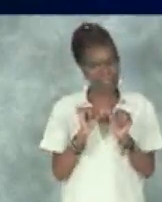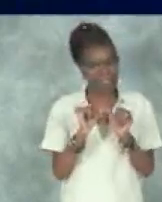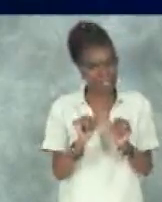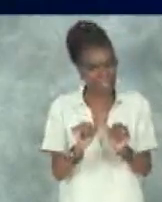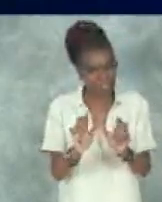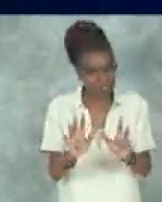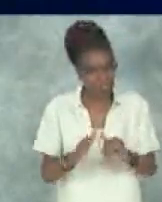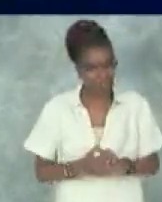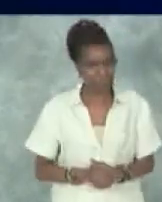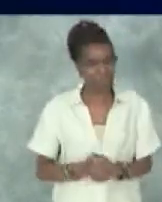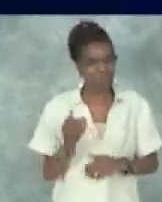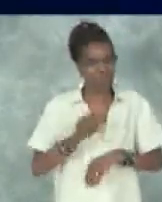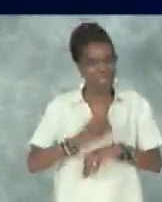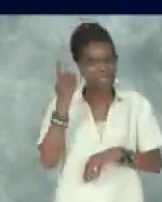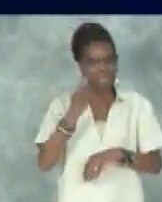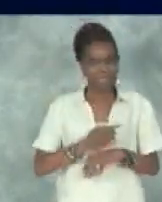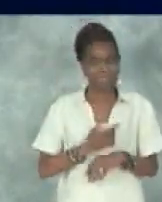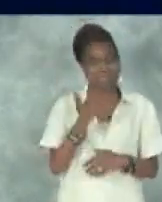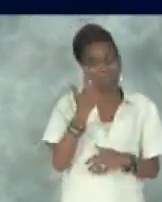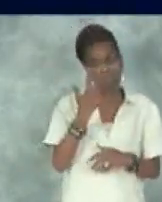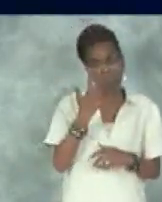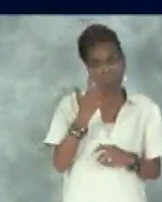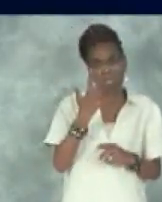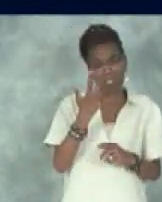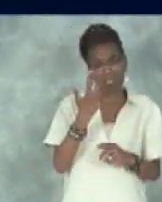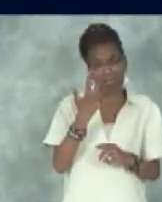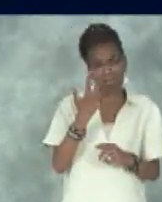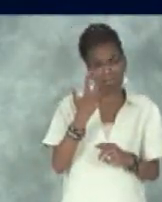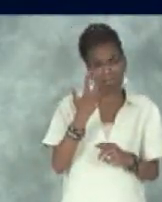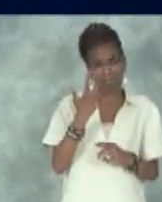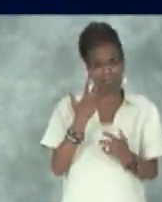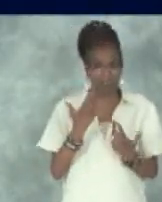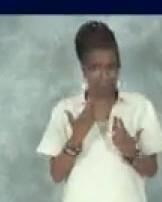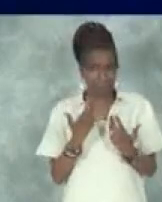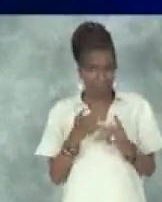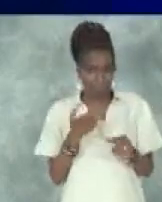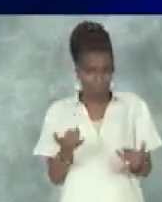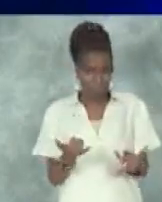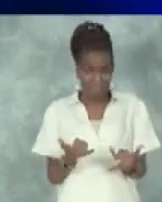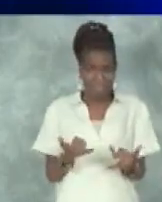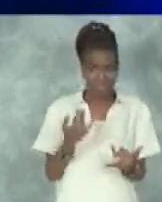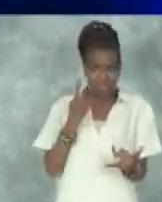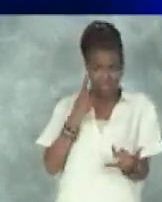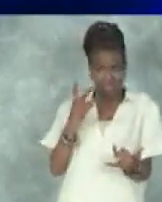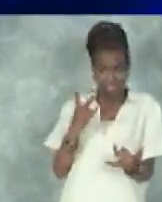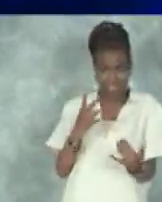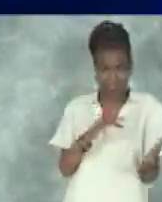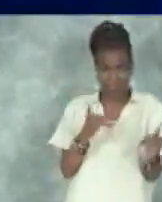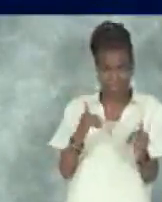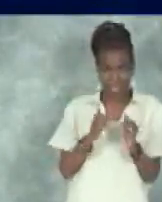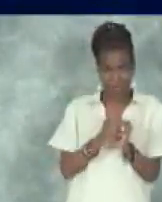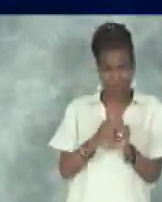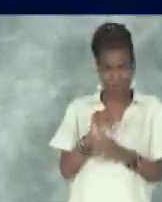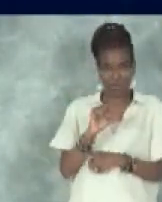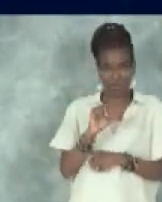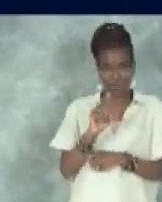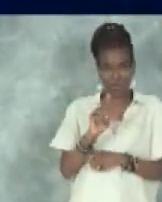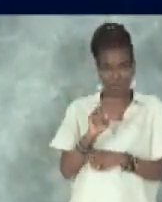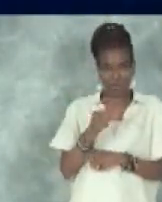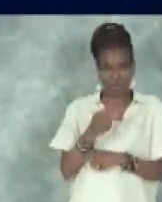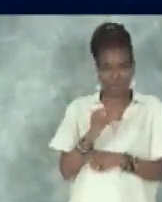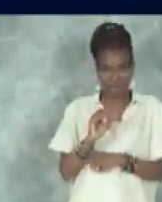day you're gonna look up. It'll be about 3 years from now. You're gonna look up and see me with UGO, because I'm gonna make it and I'm gonna play in that